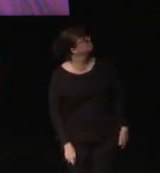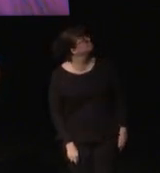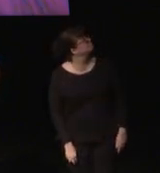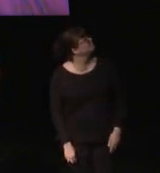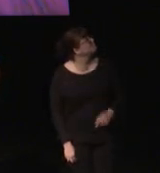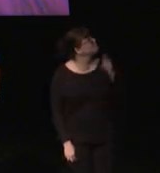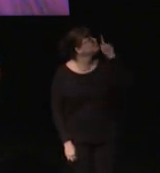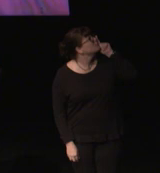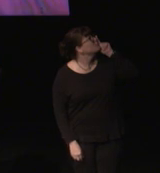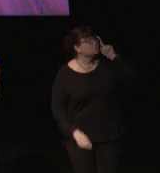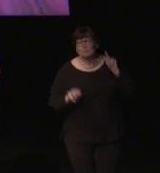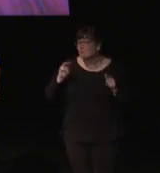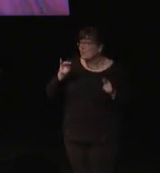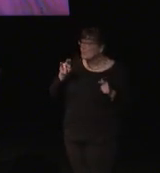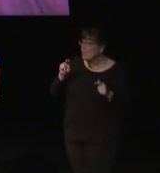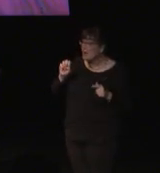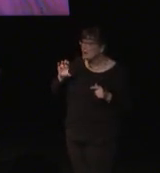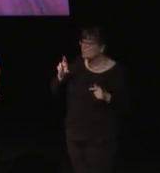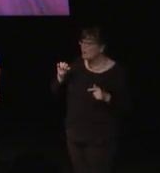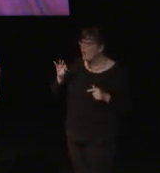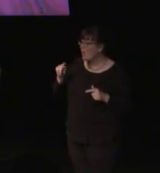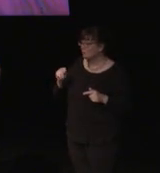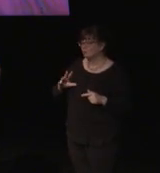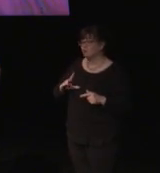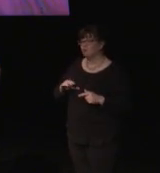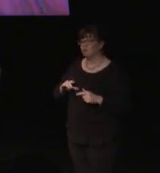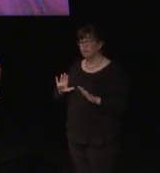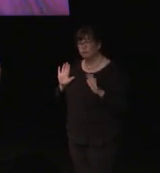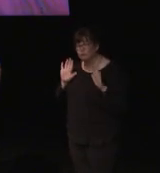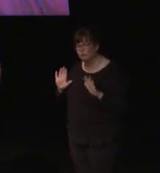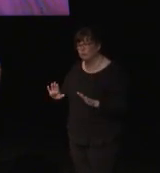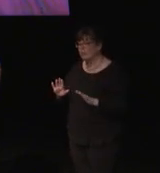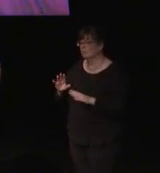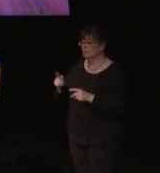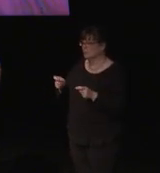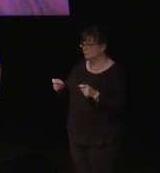So Minecraft has some really great control remapping.